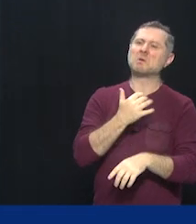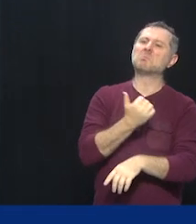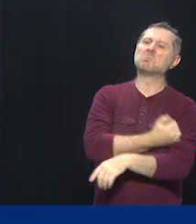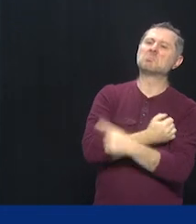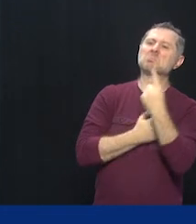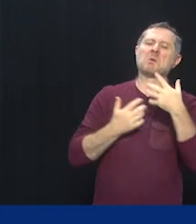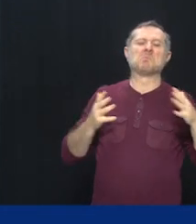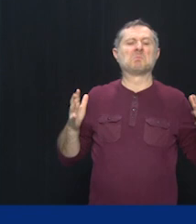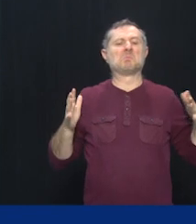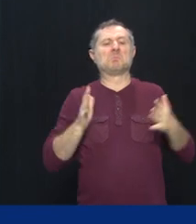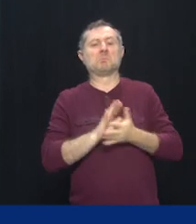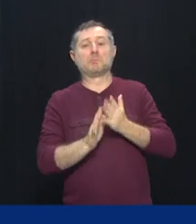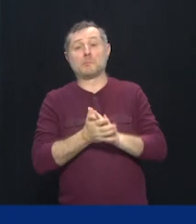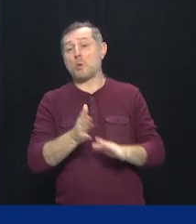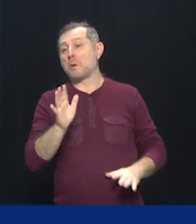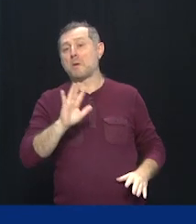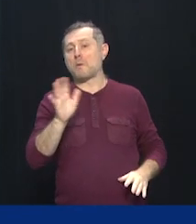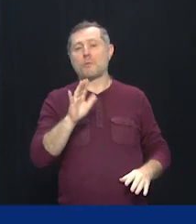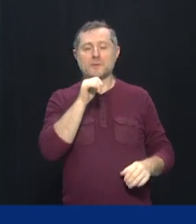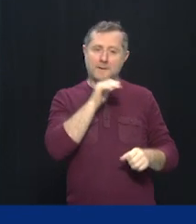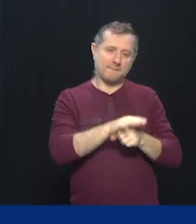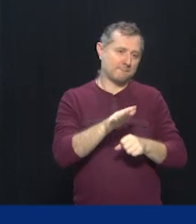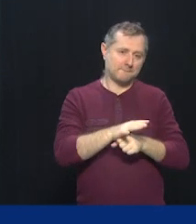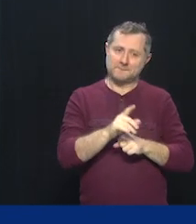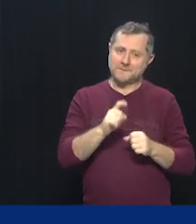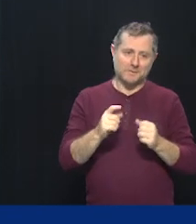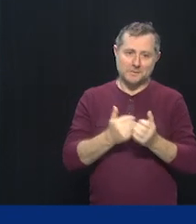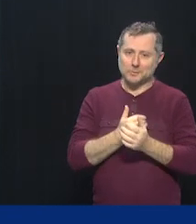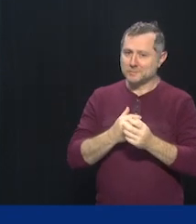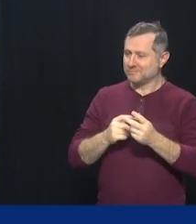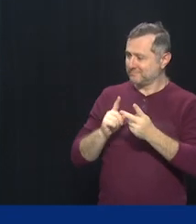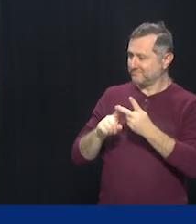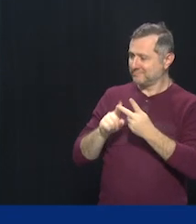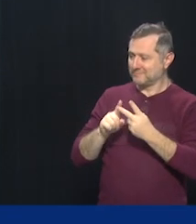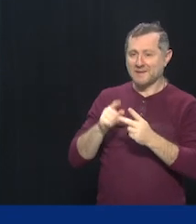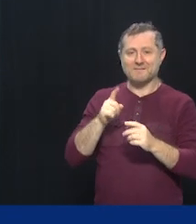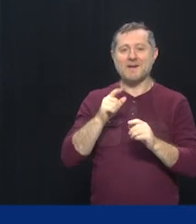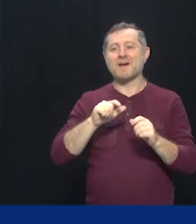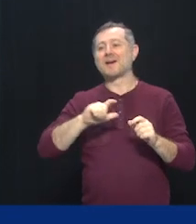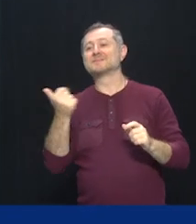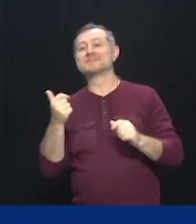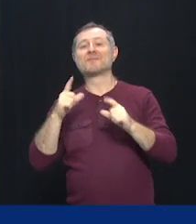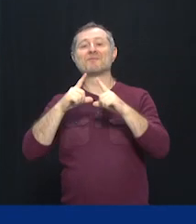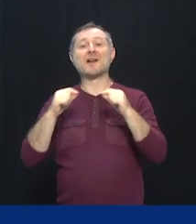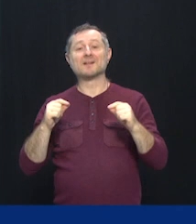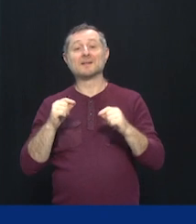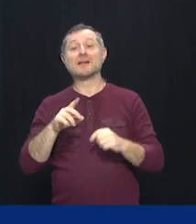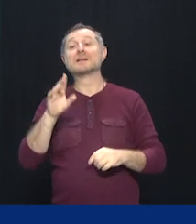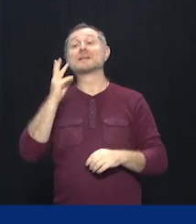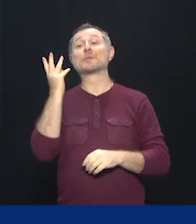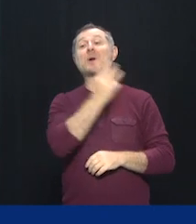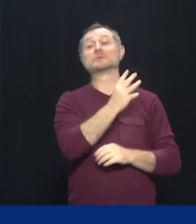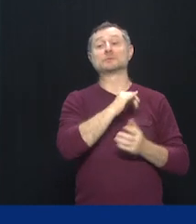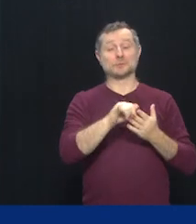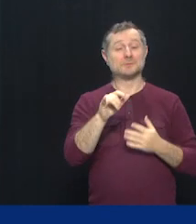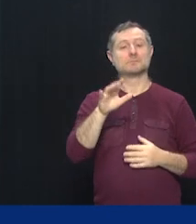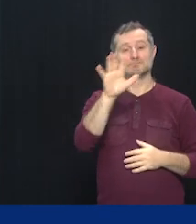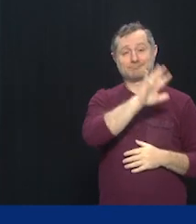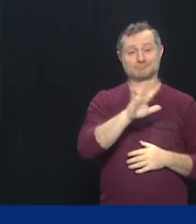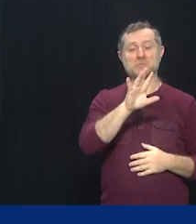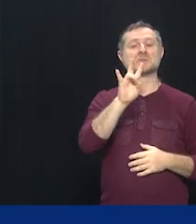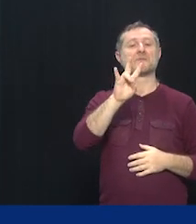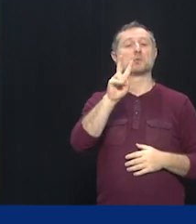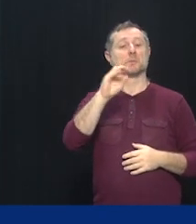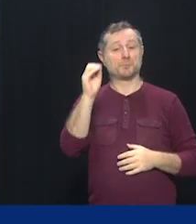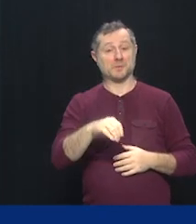okay with this new variant. We need to get, in Western New York, that's 72%. We need to get more people vaccinated. Our infection